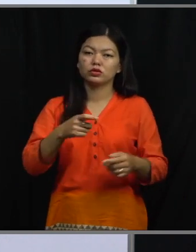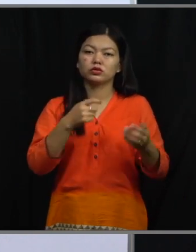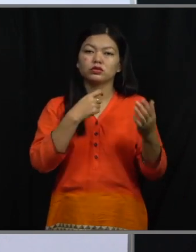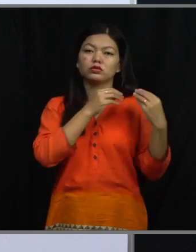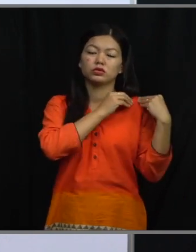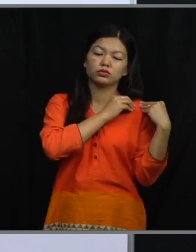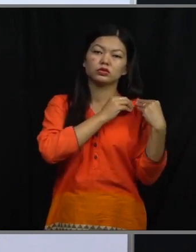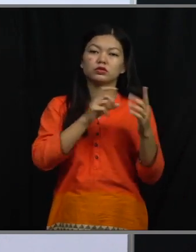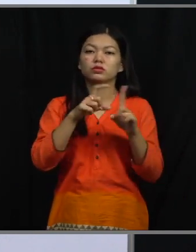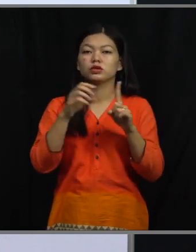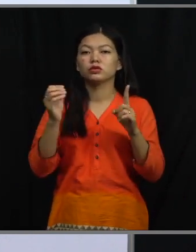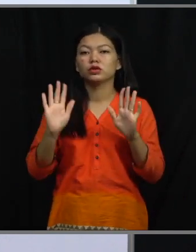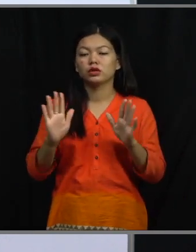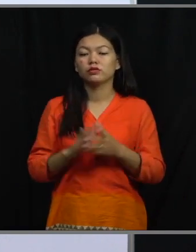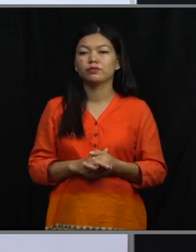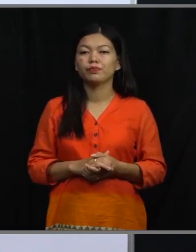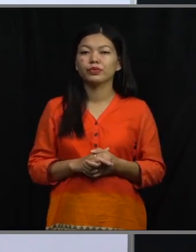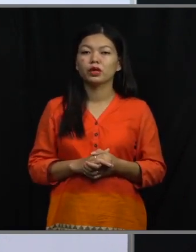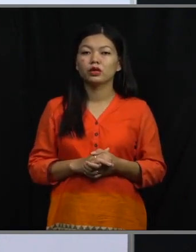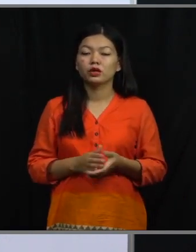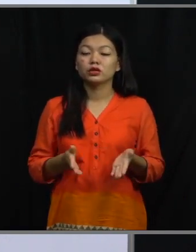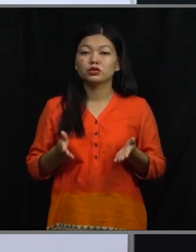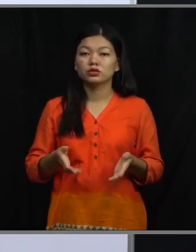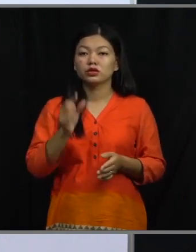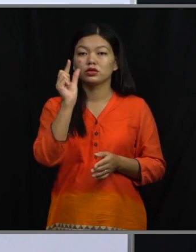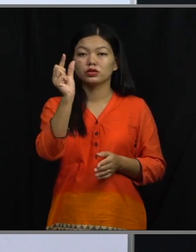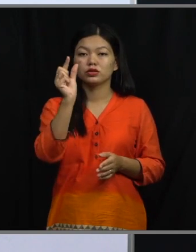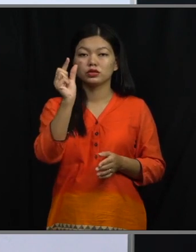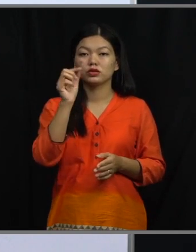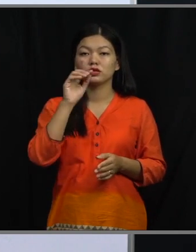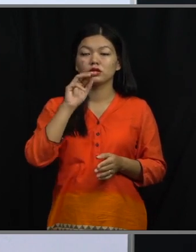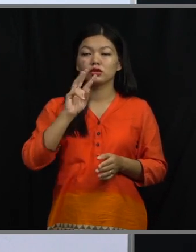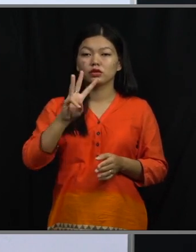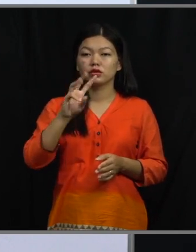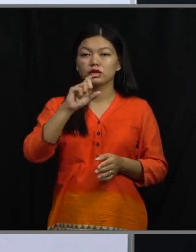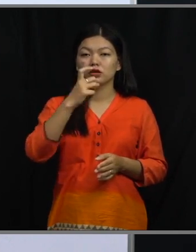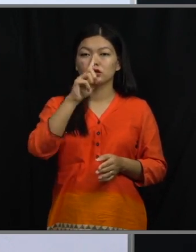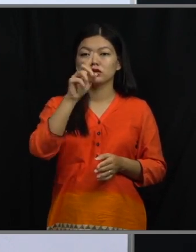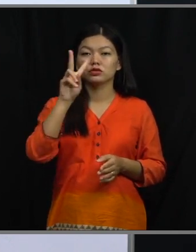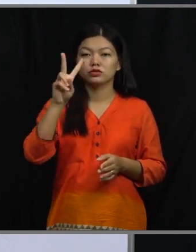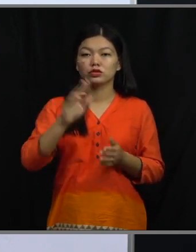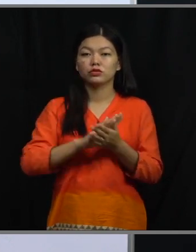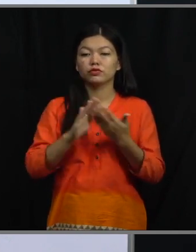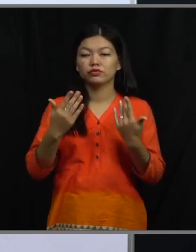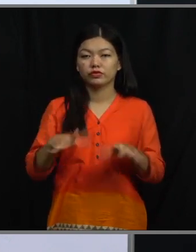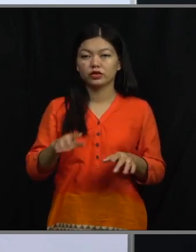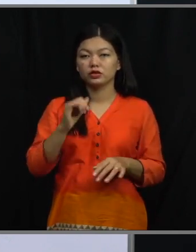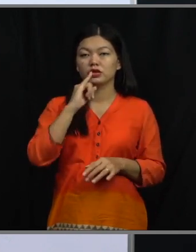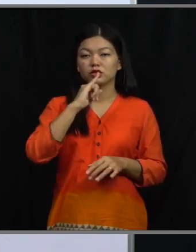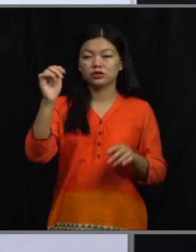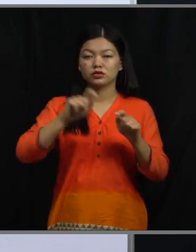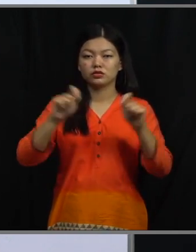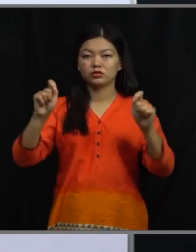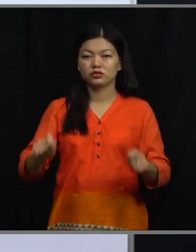with that, I conclude the unit 3 for class 12, institutional